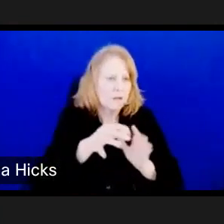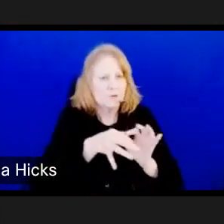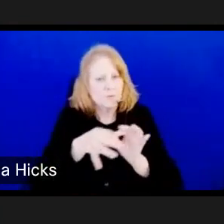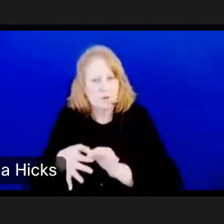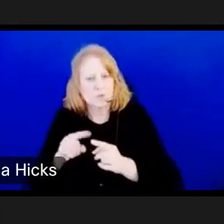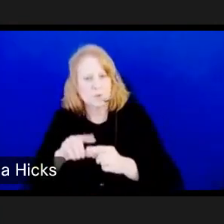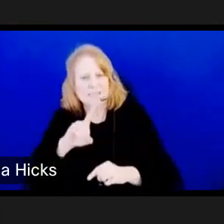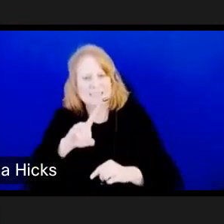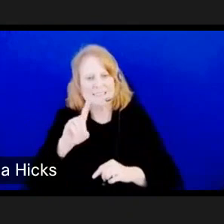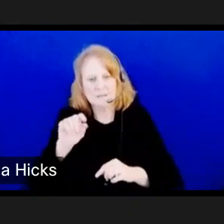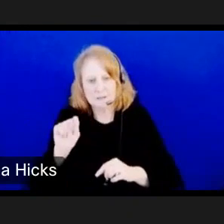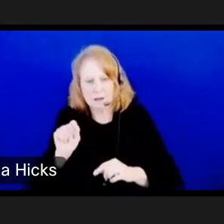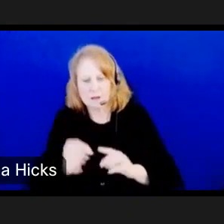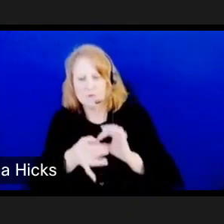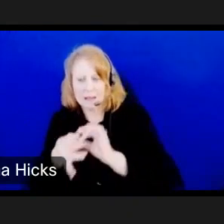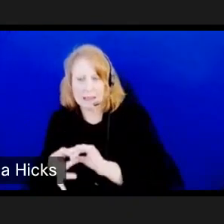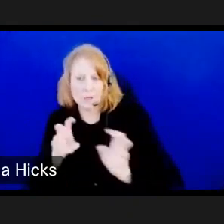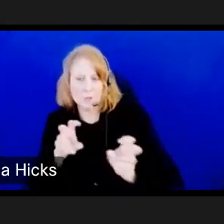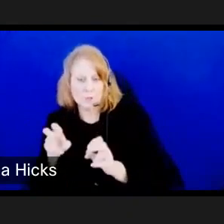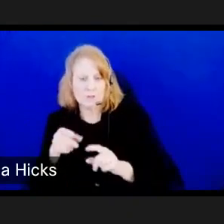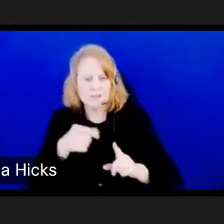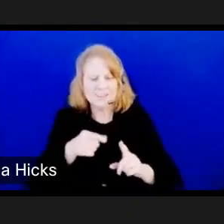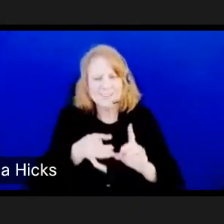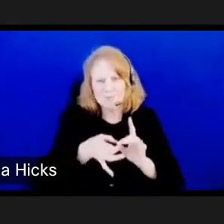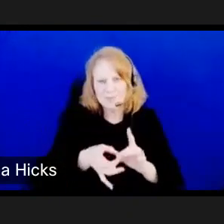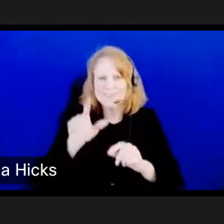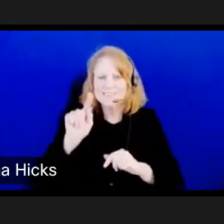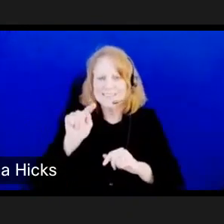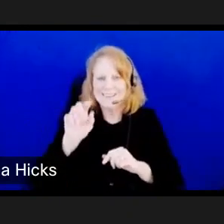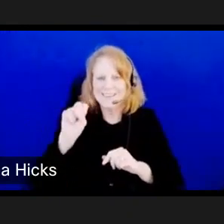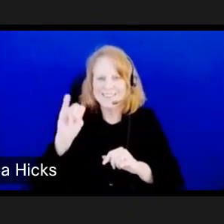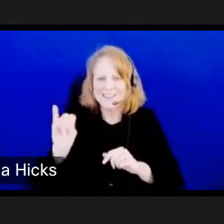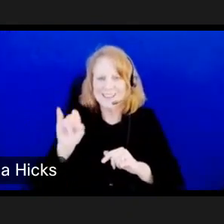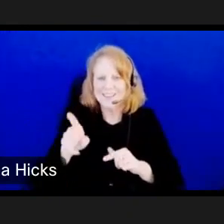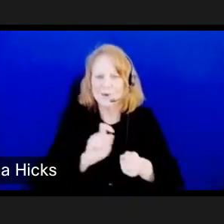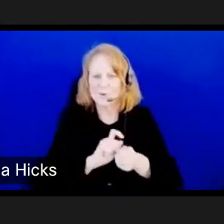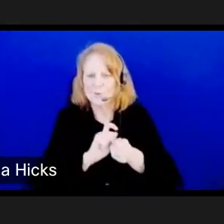issues. The first of which is the TSI, the revised TSI program.